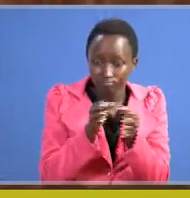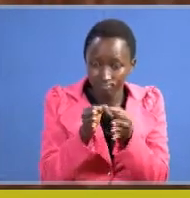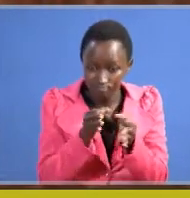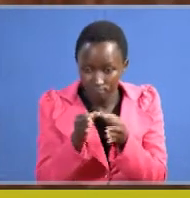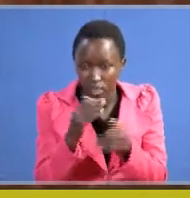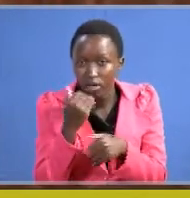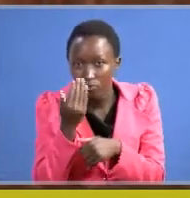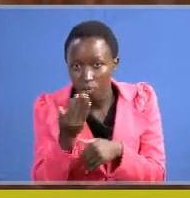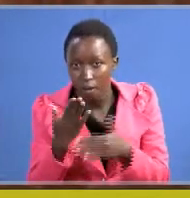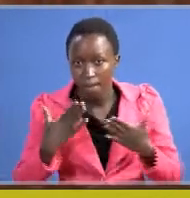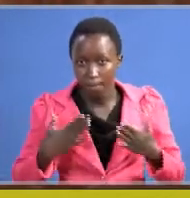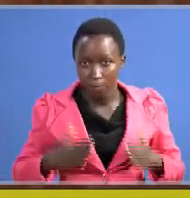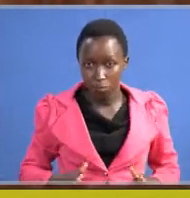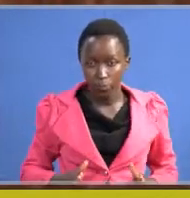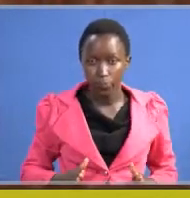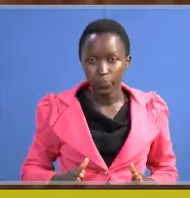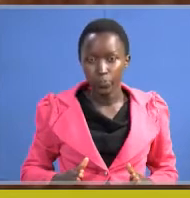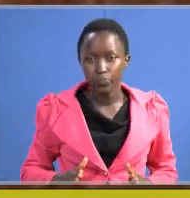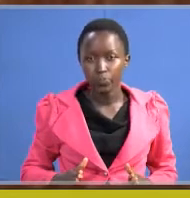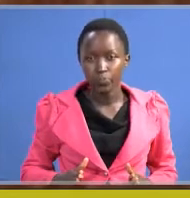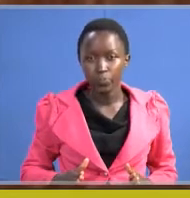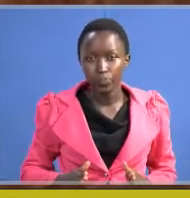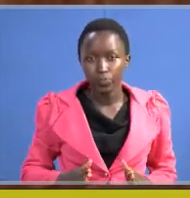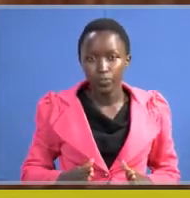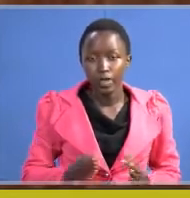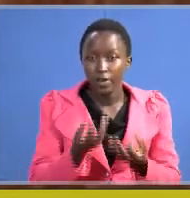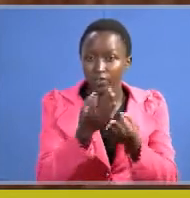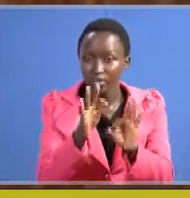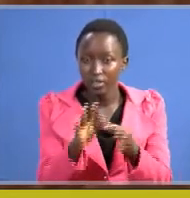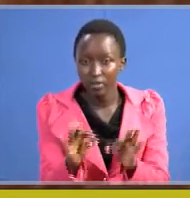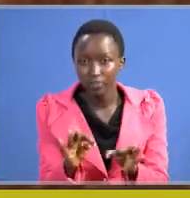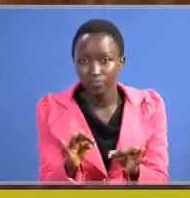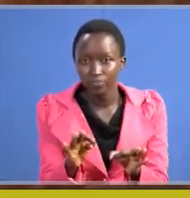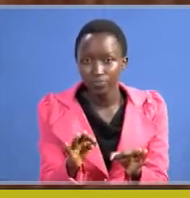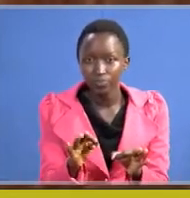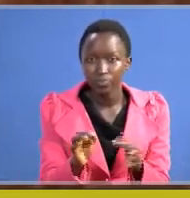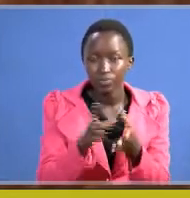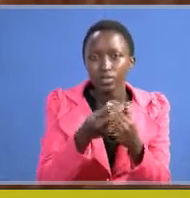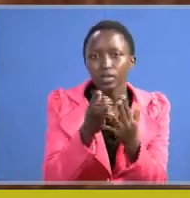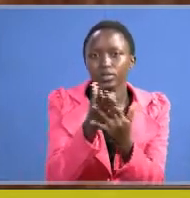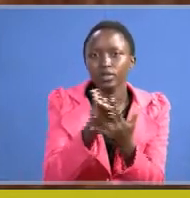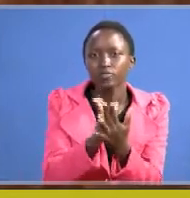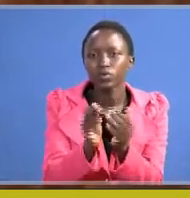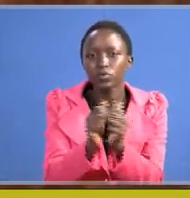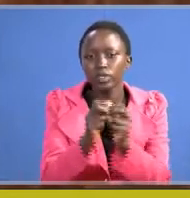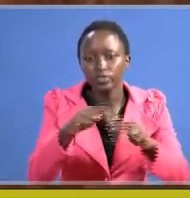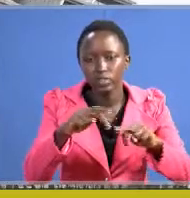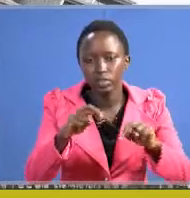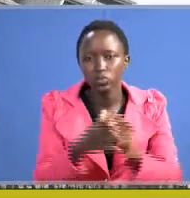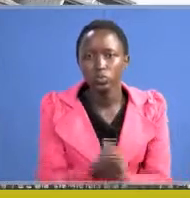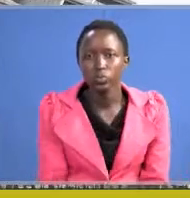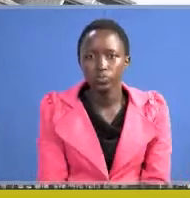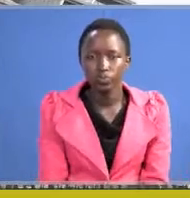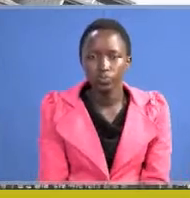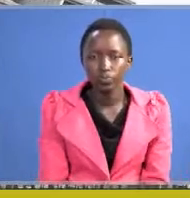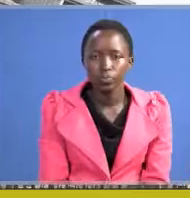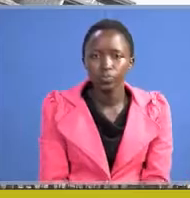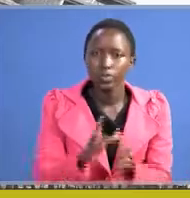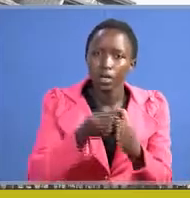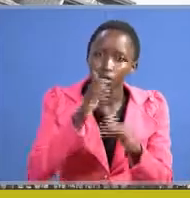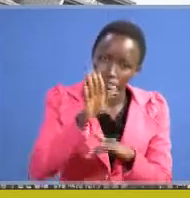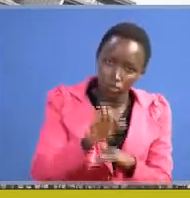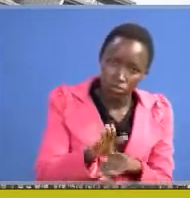the respondent is released, will interfere with the investigations. Aidha,